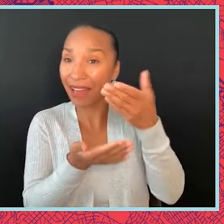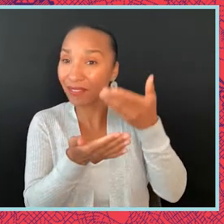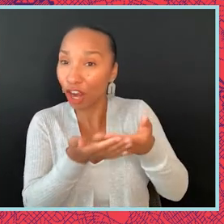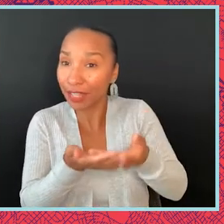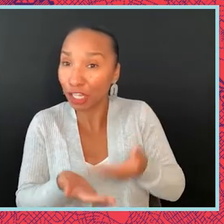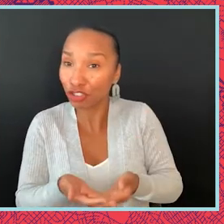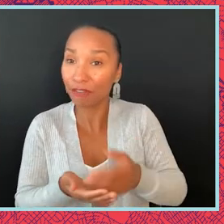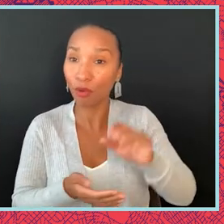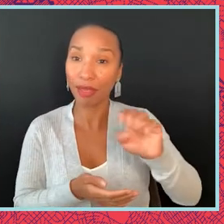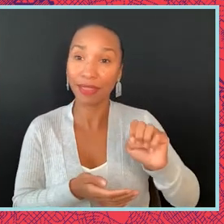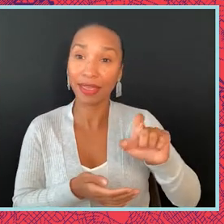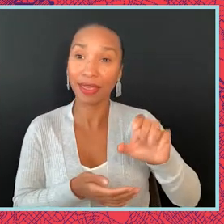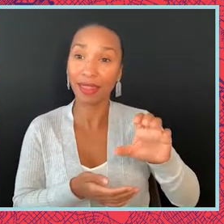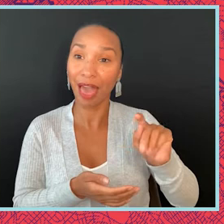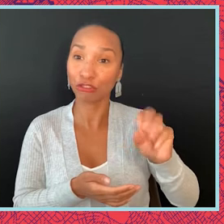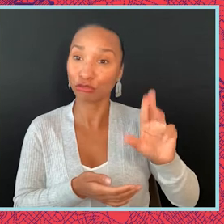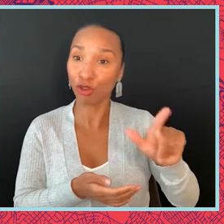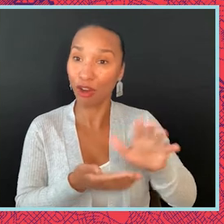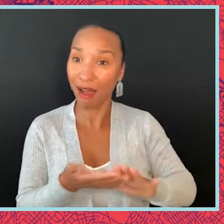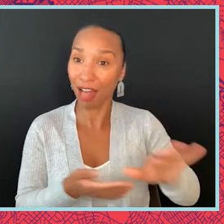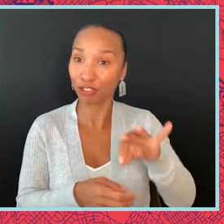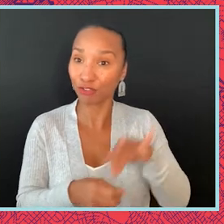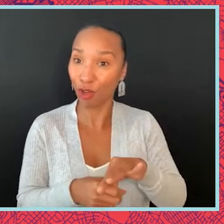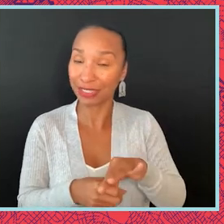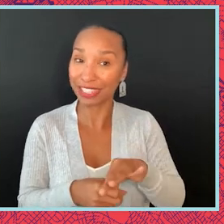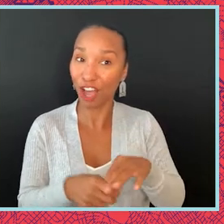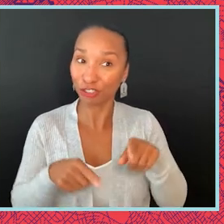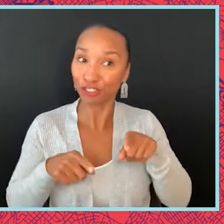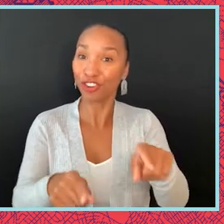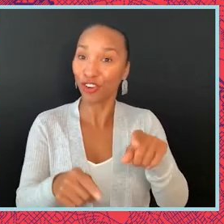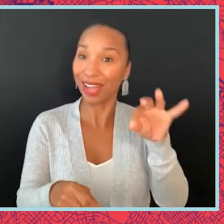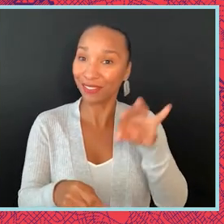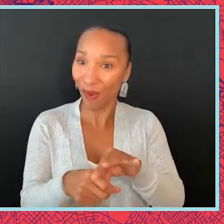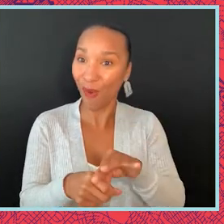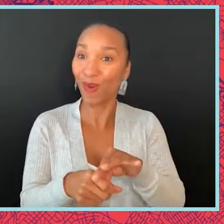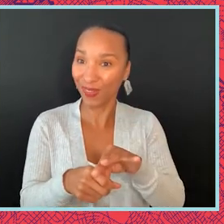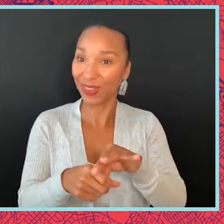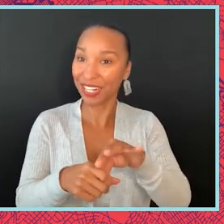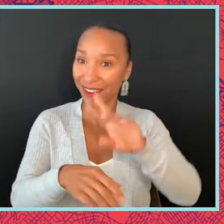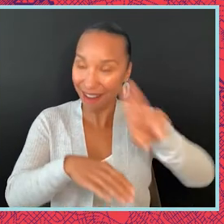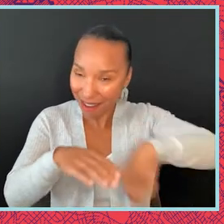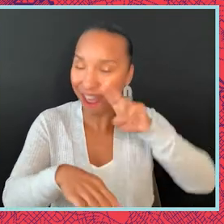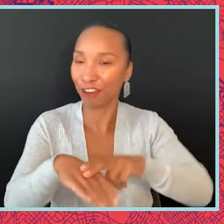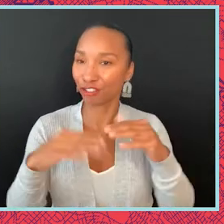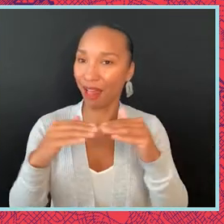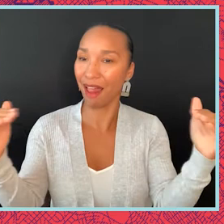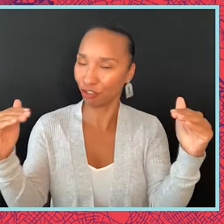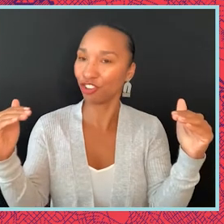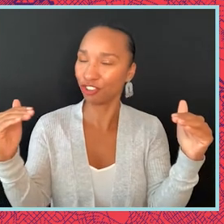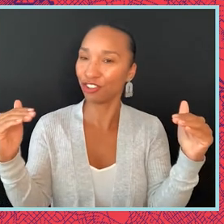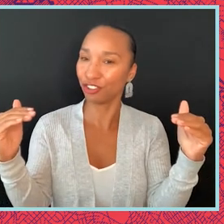Electoral College votes in a voting election of the national